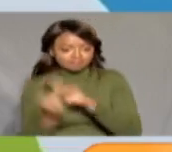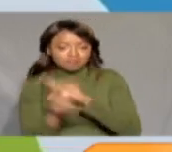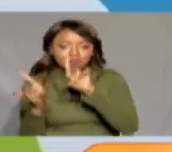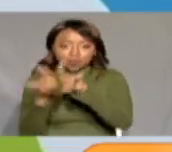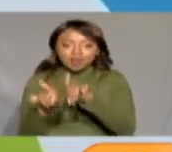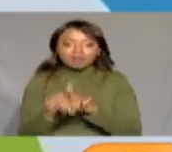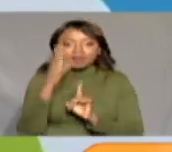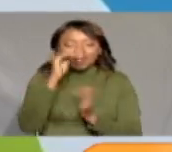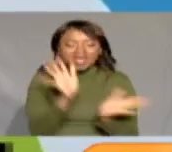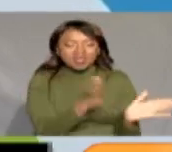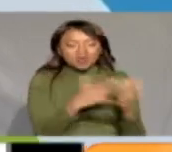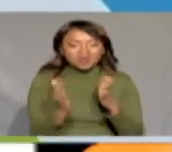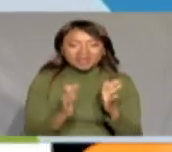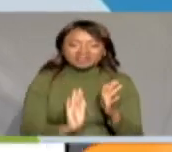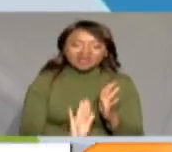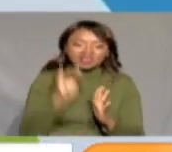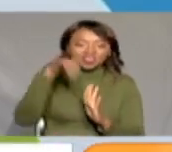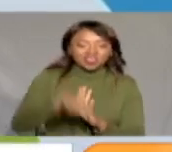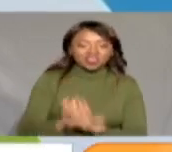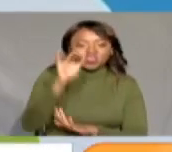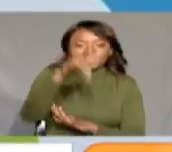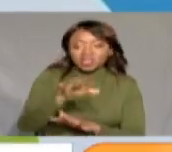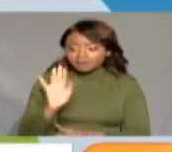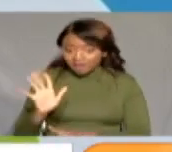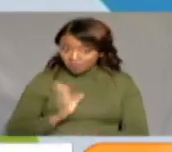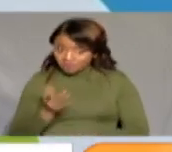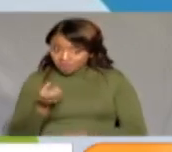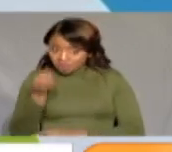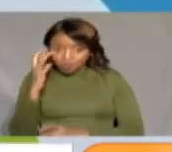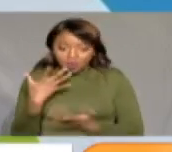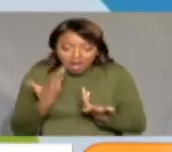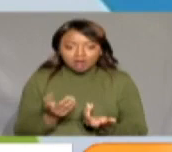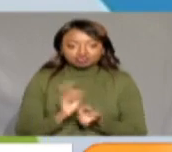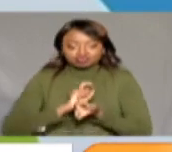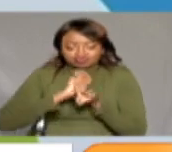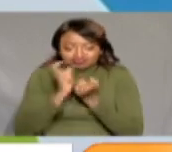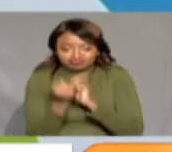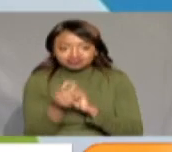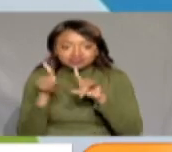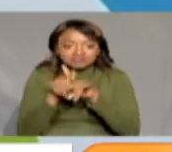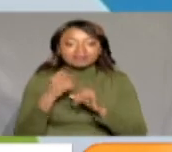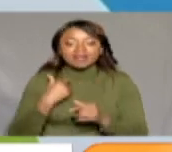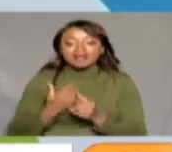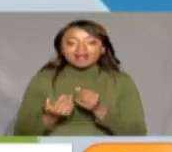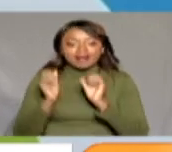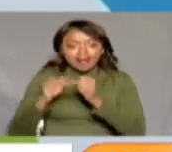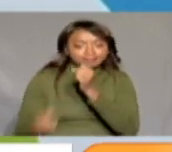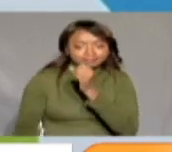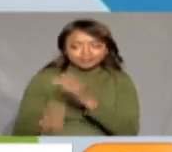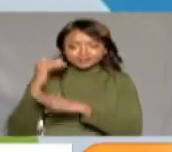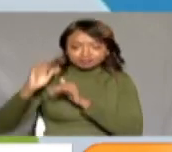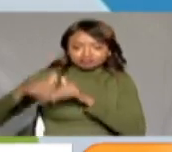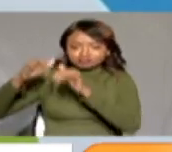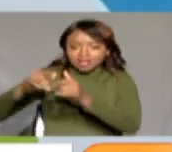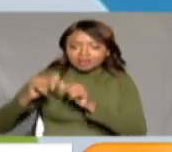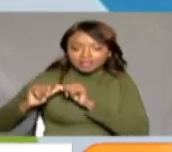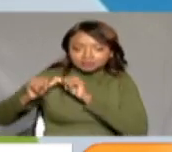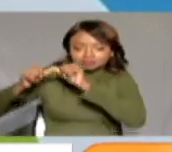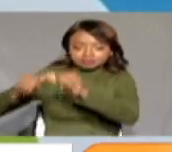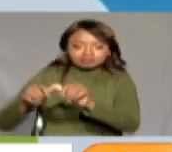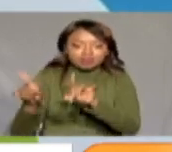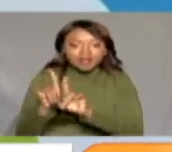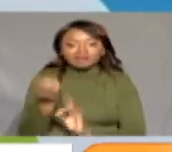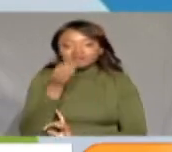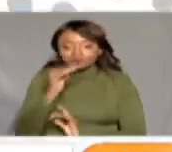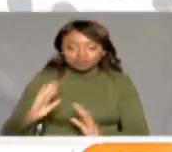are changing every day. So do women know how to adapt and do agriculture that sustains them, not only for food security, but